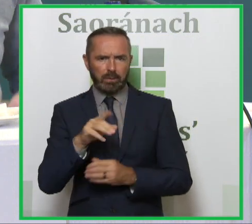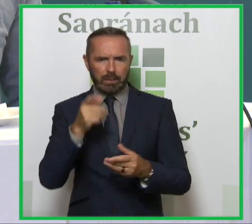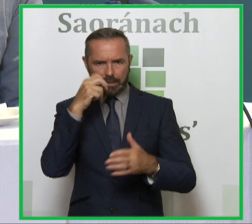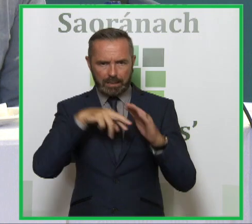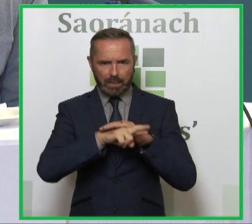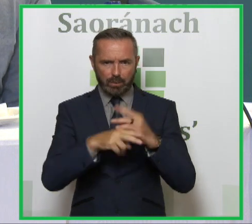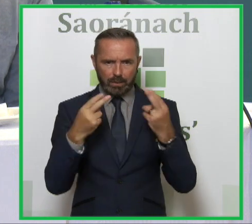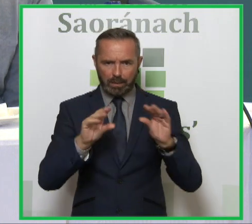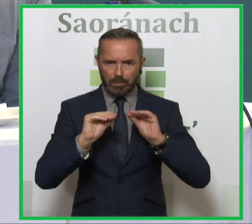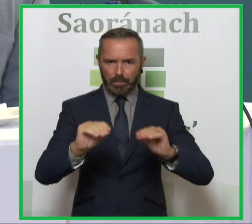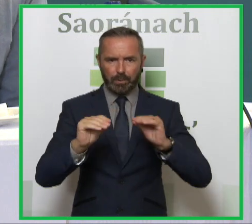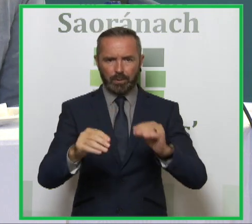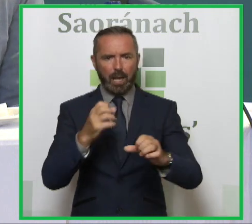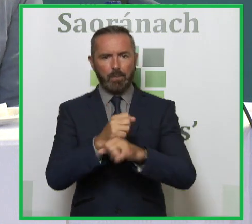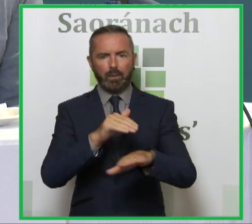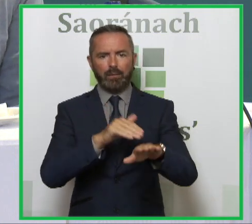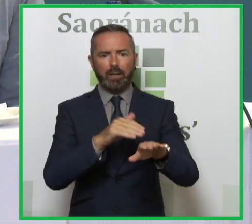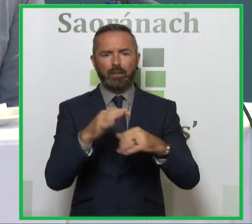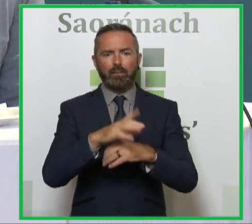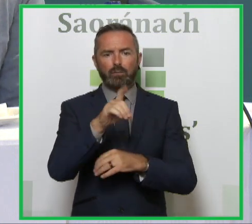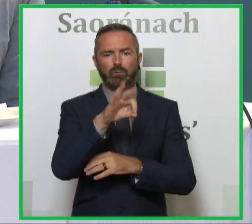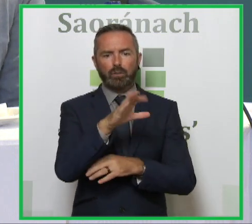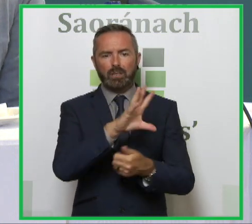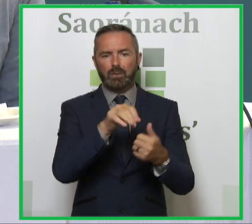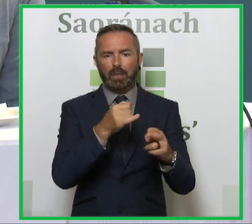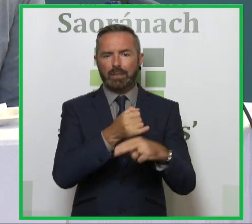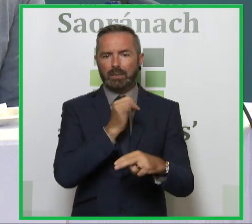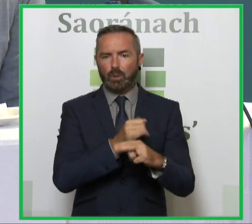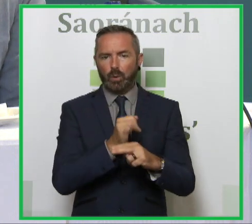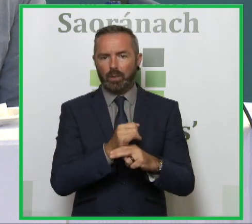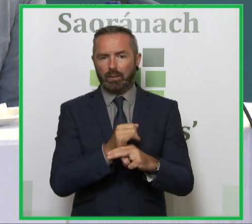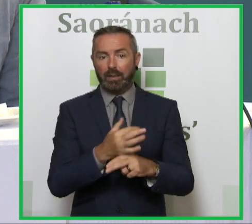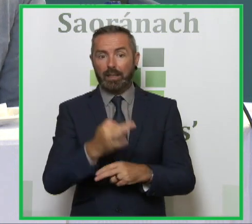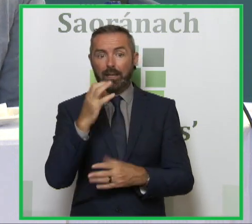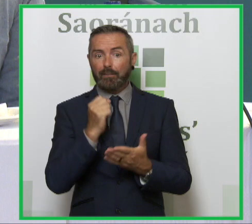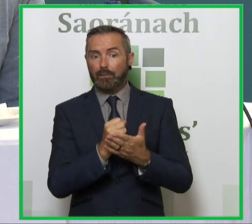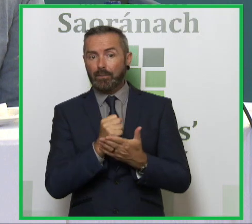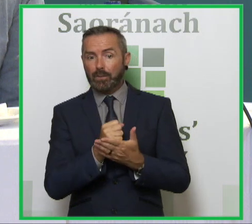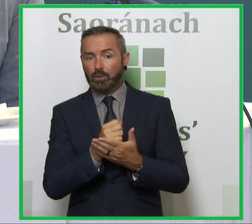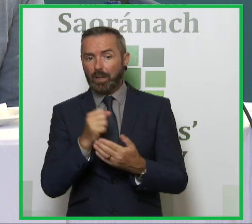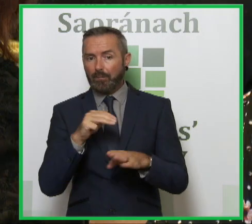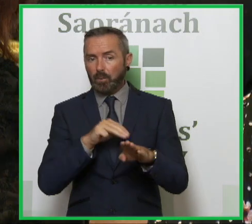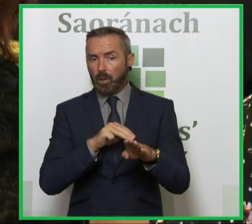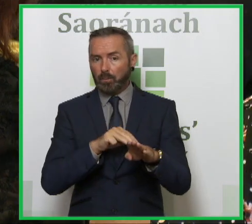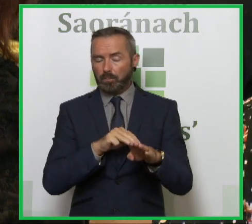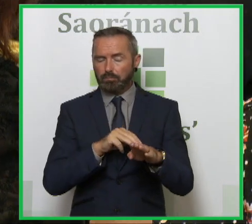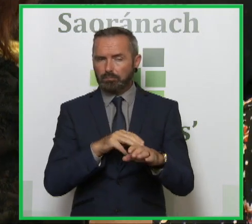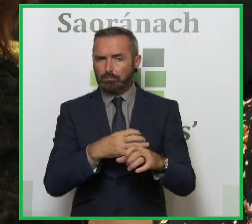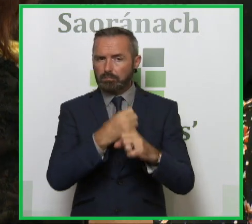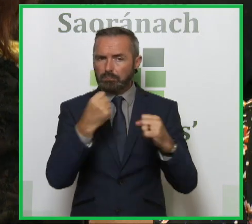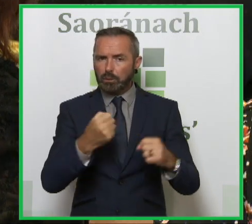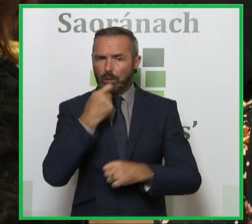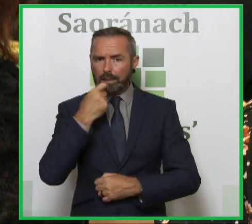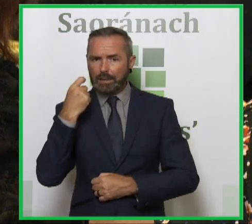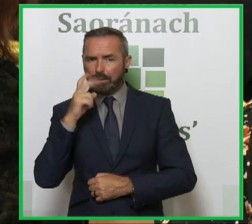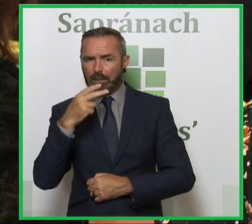teachers teach students and people learn about the effects of drugs, especially in school, because if a student is facing the problem where they are addicted, they can actually come to someone